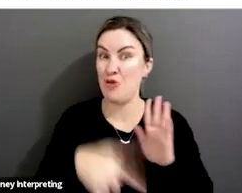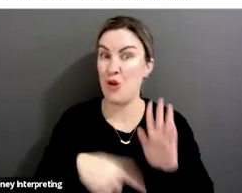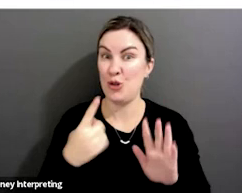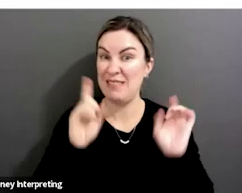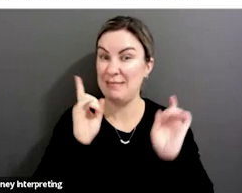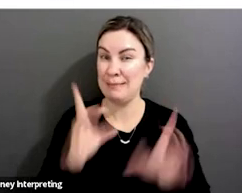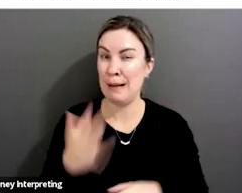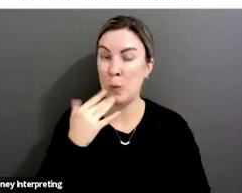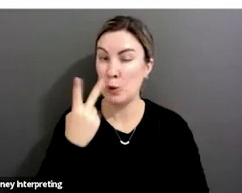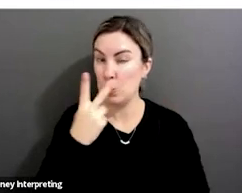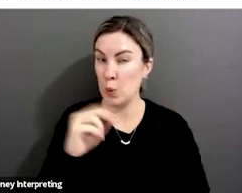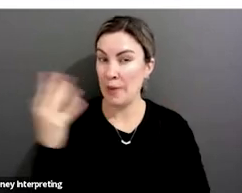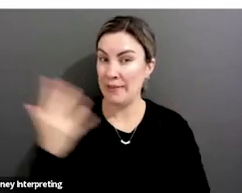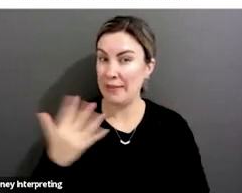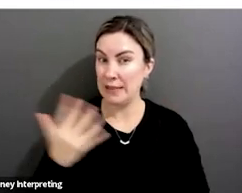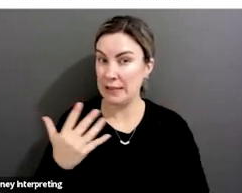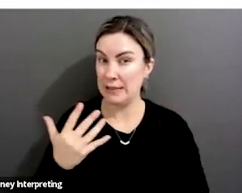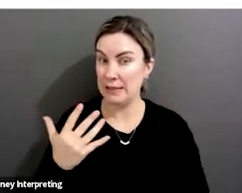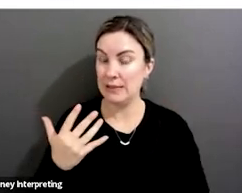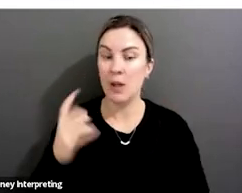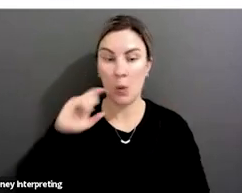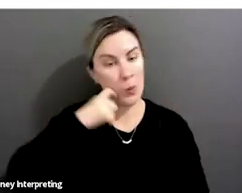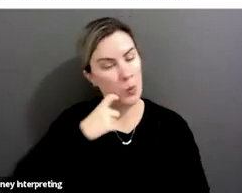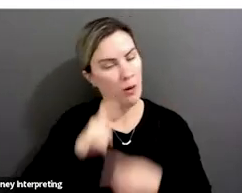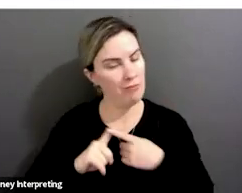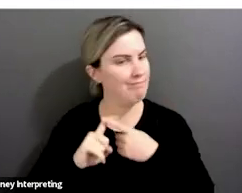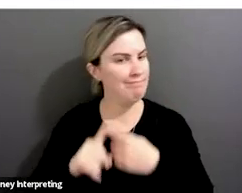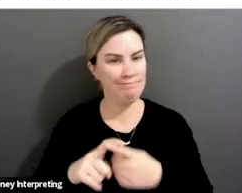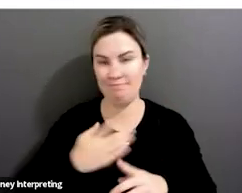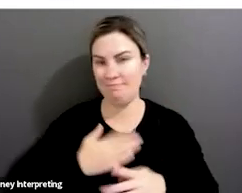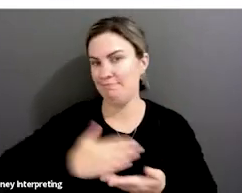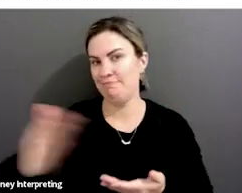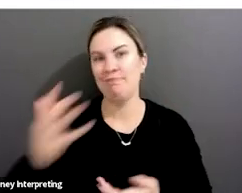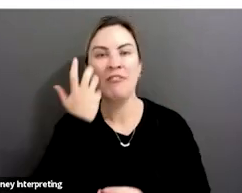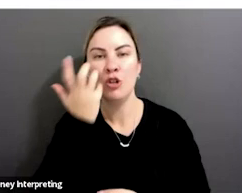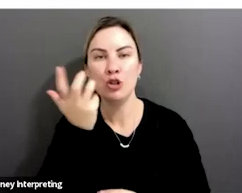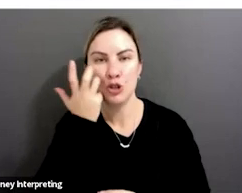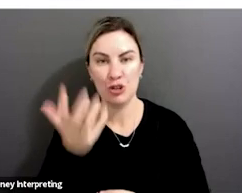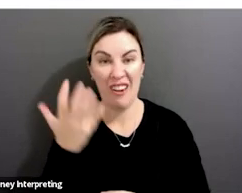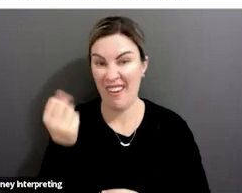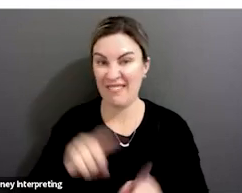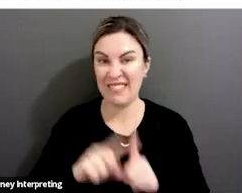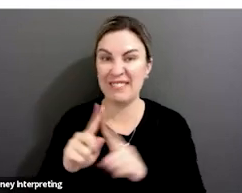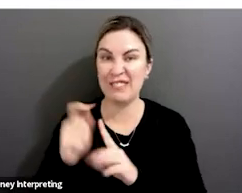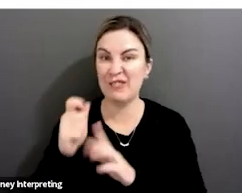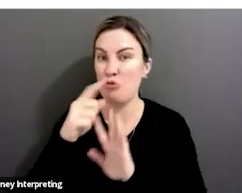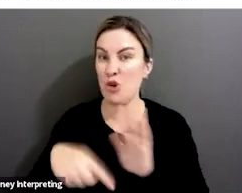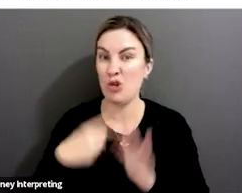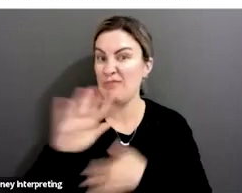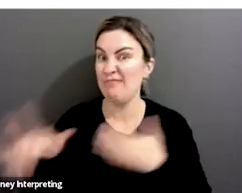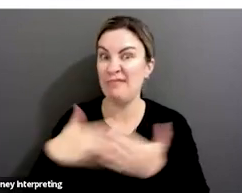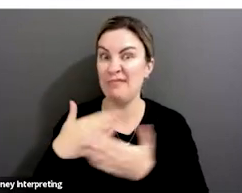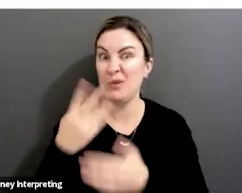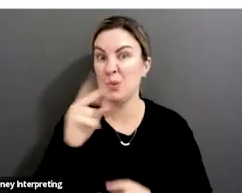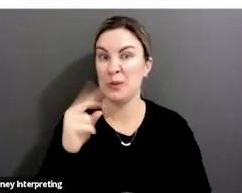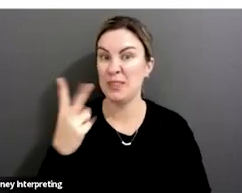since 2015 and will continue beyond 2023 as we have ongoing projects that will take us well into